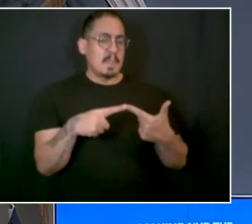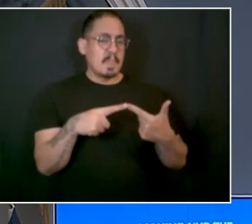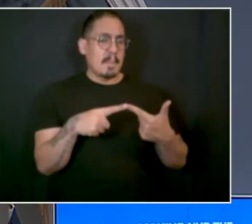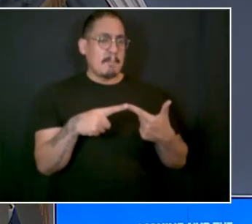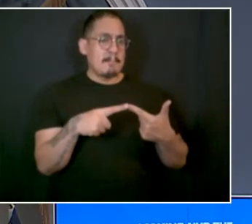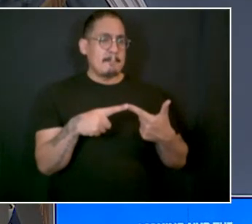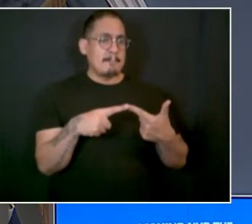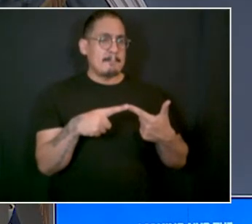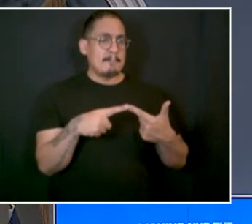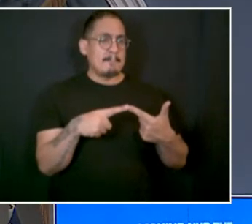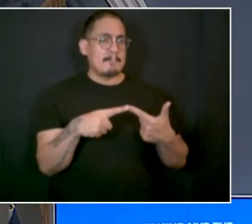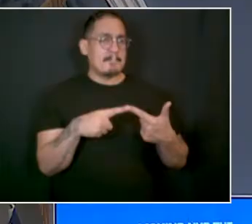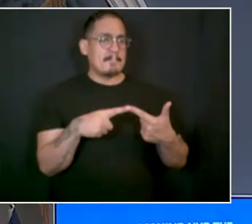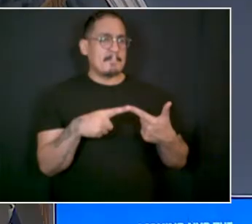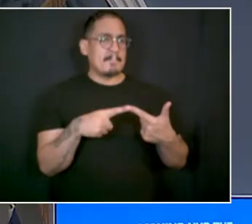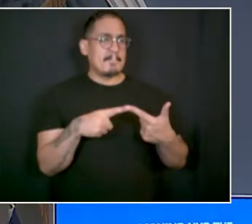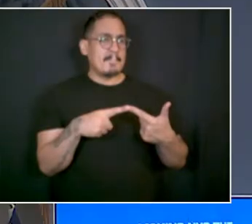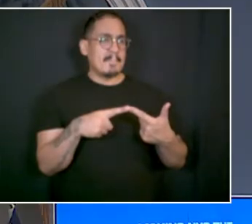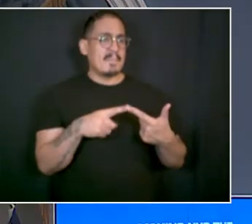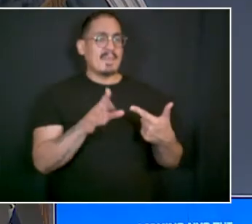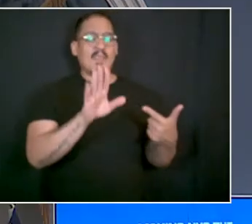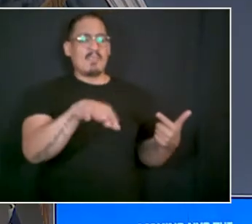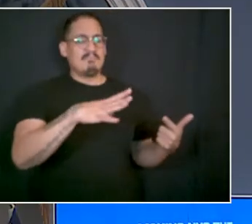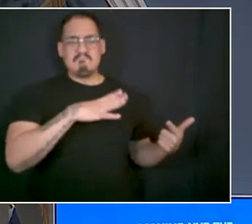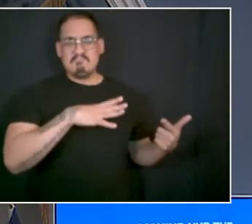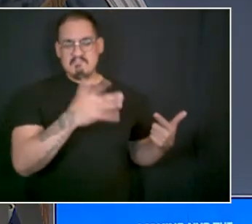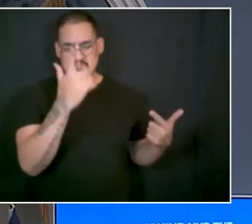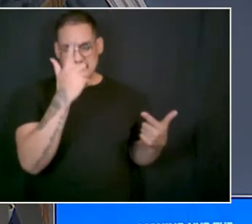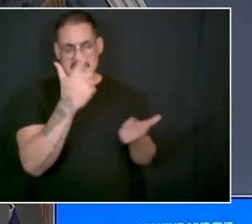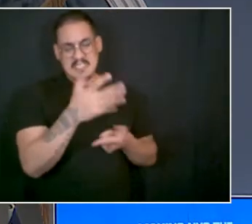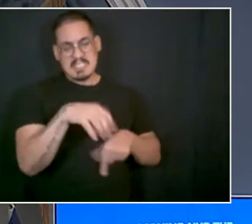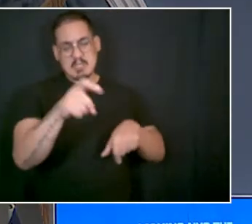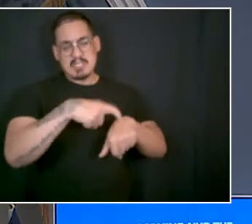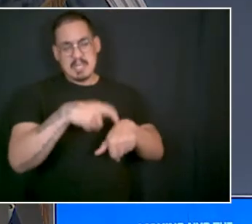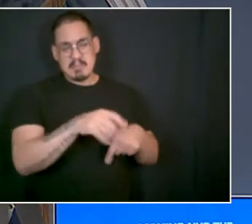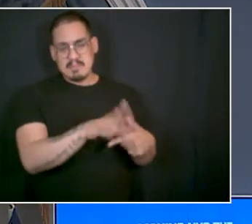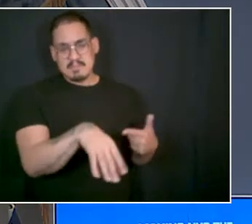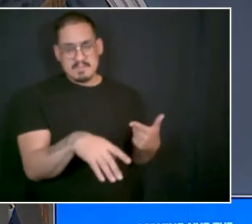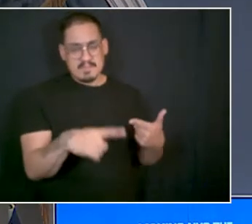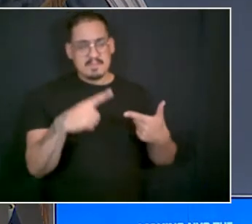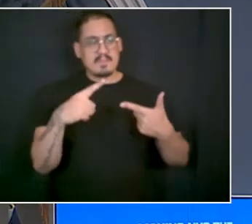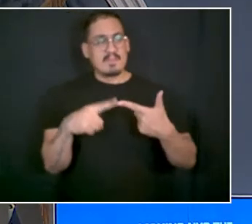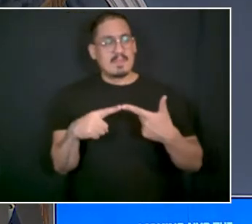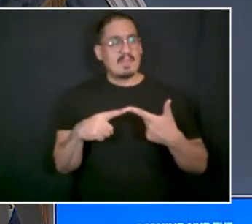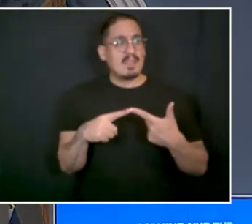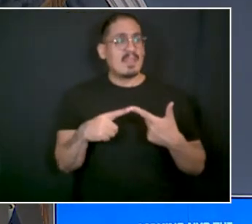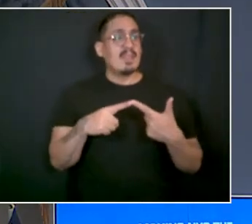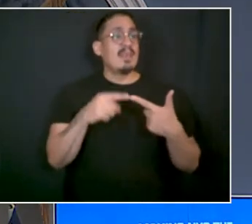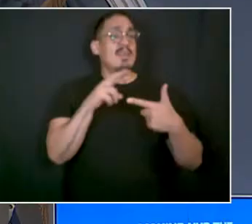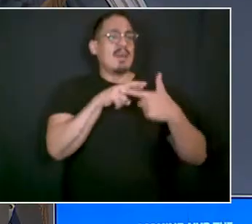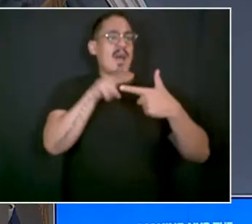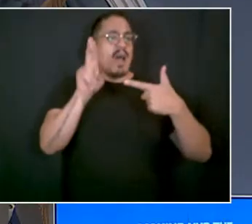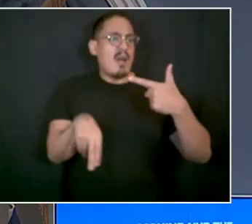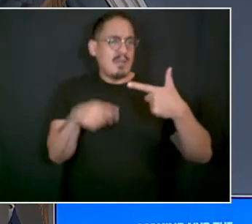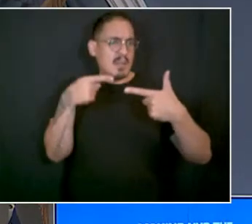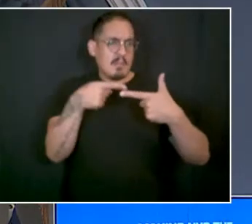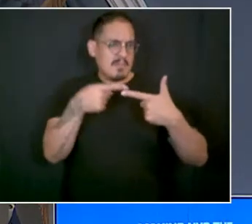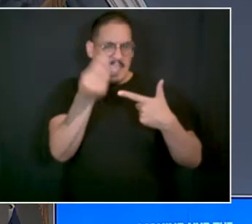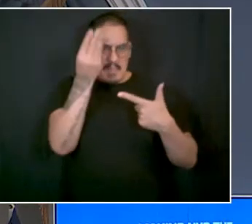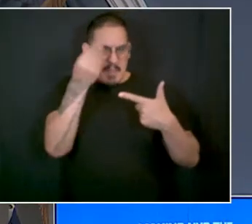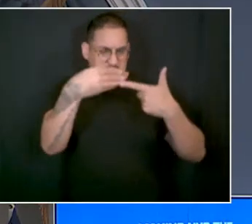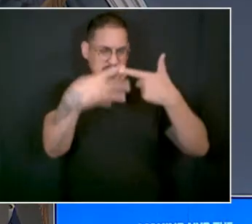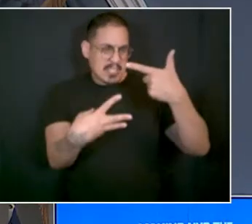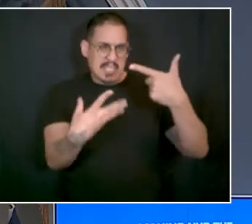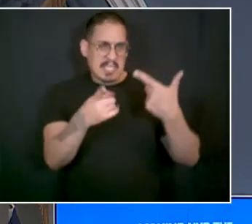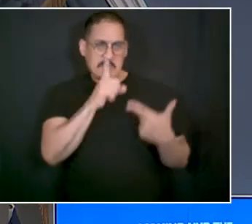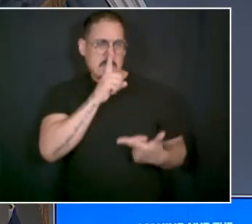It's all good. Take your time. so information on outcomes is only available for those transported to city public hospitals